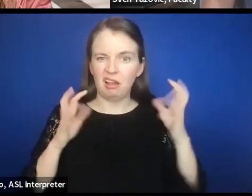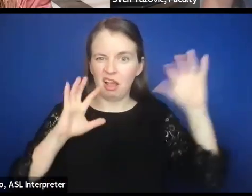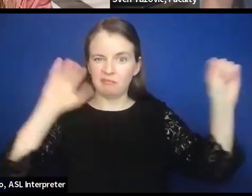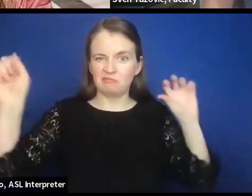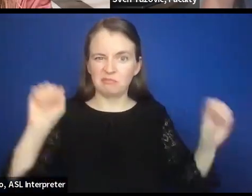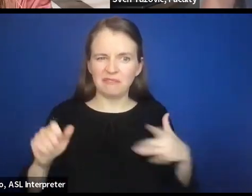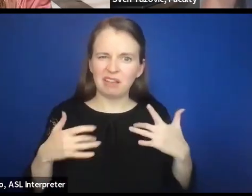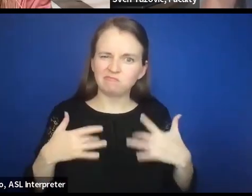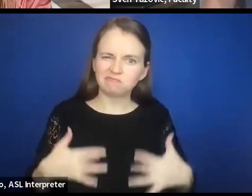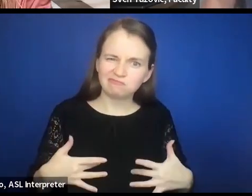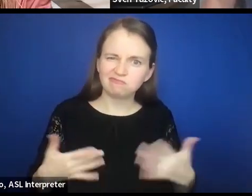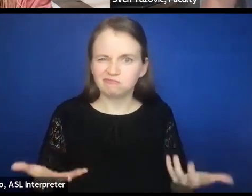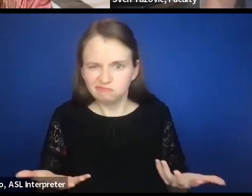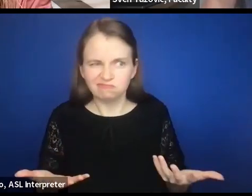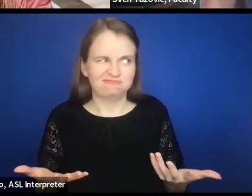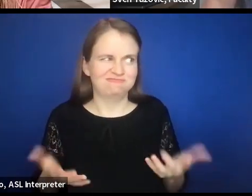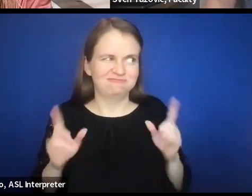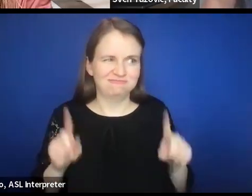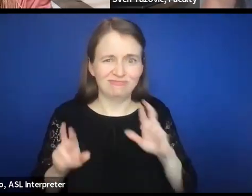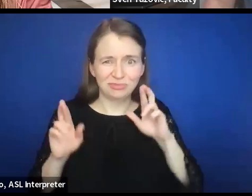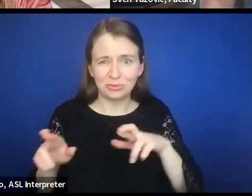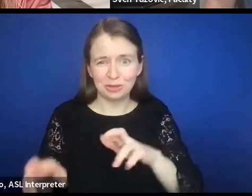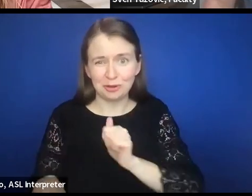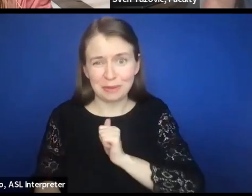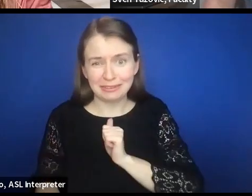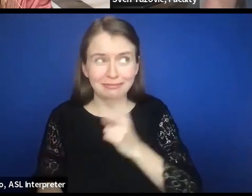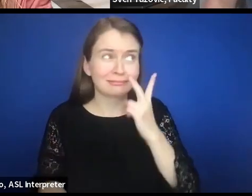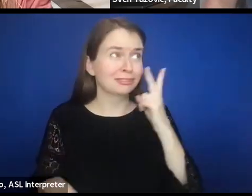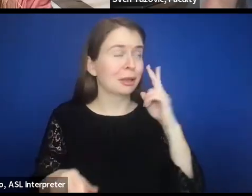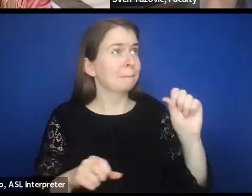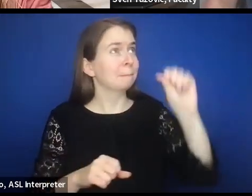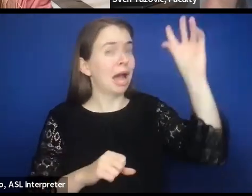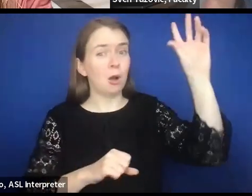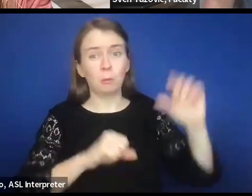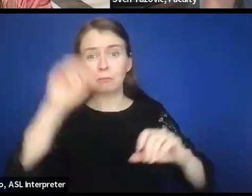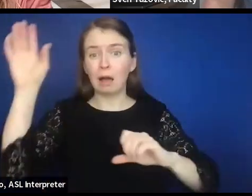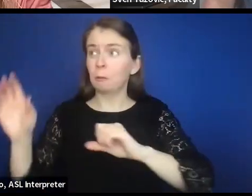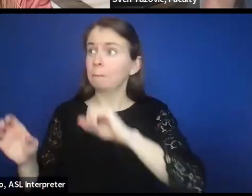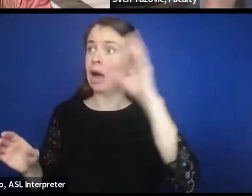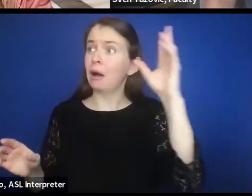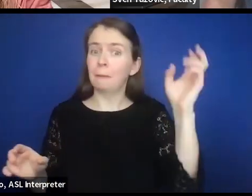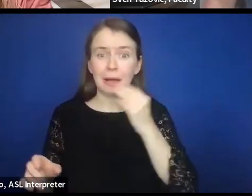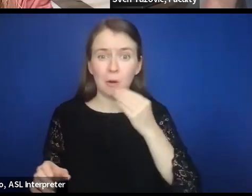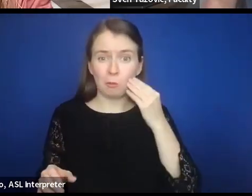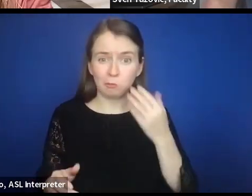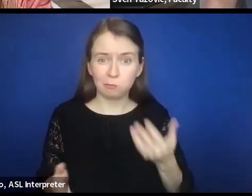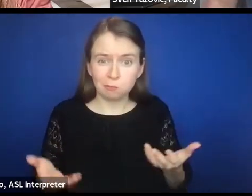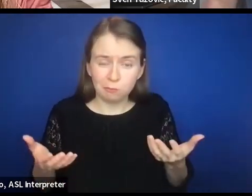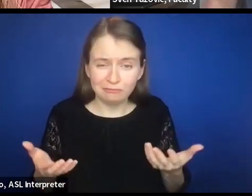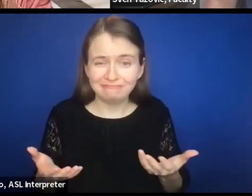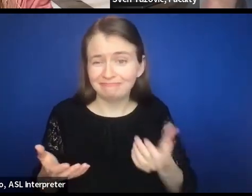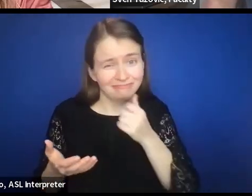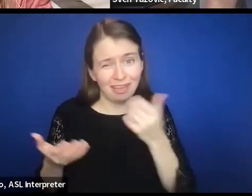bit depressing because I basically just went to the river on my own, saw the fireworks, and then went back home. So this was kind of